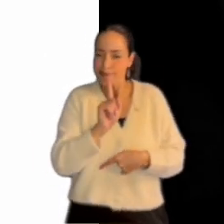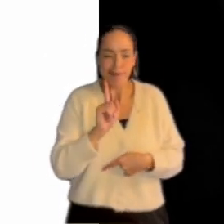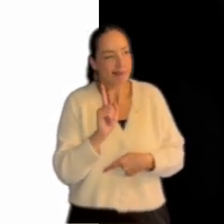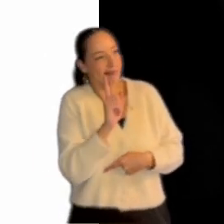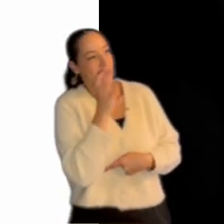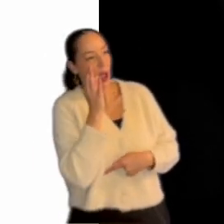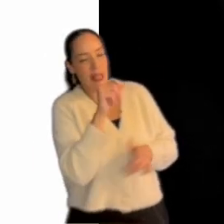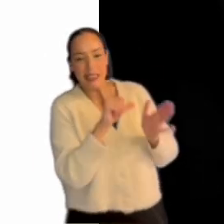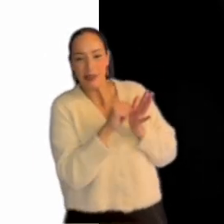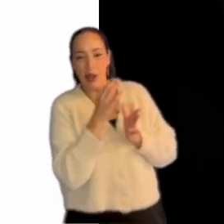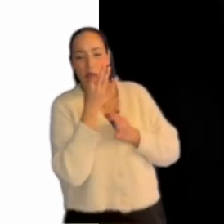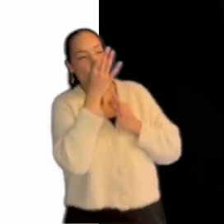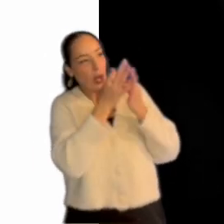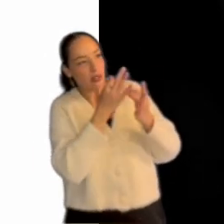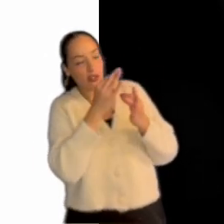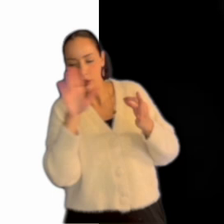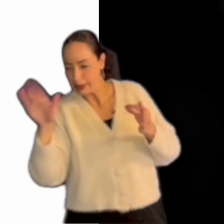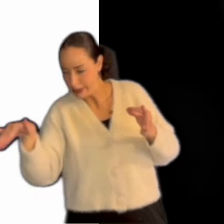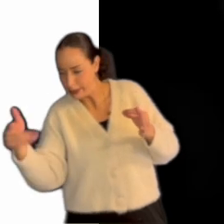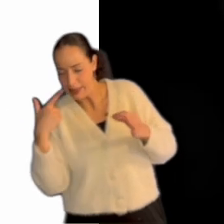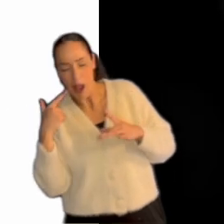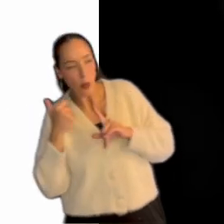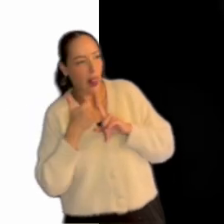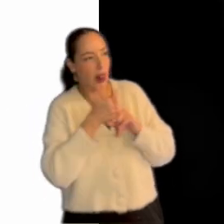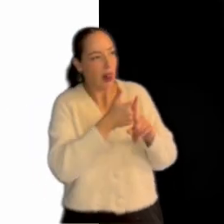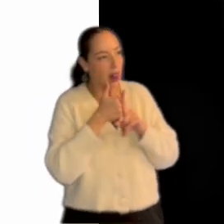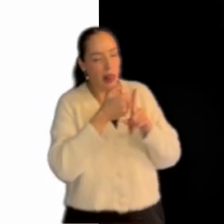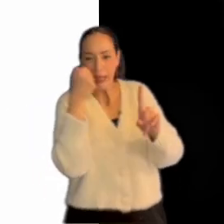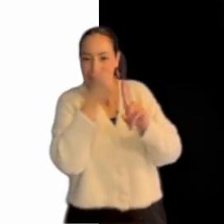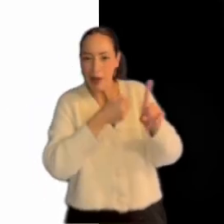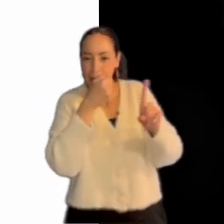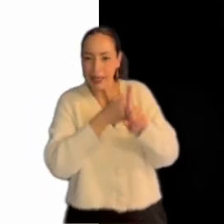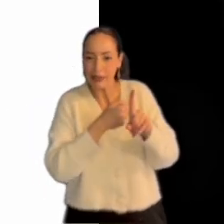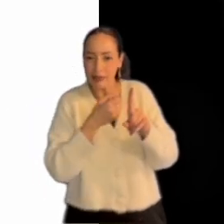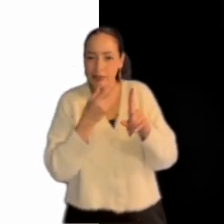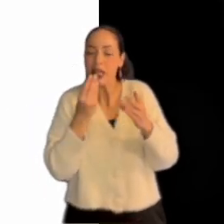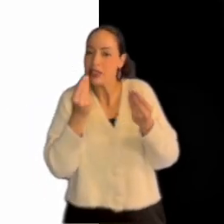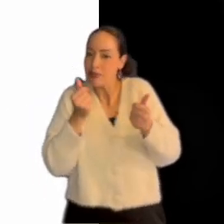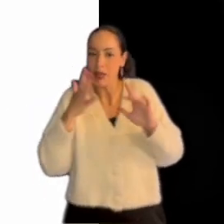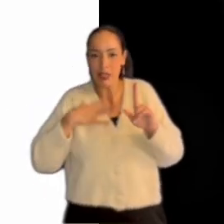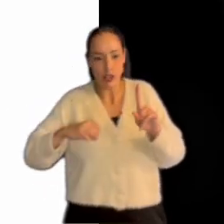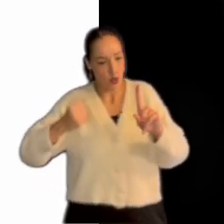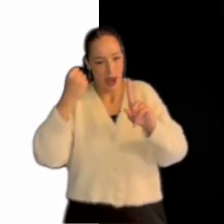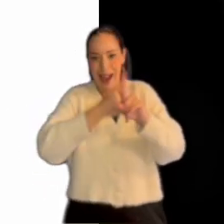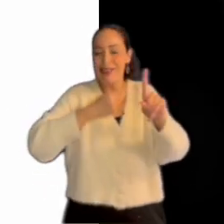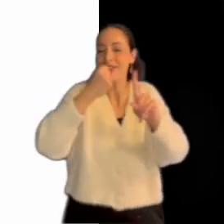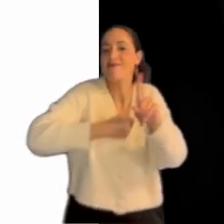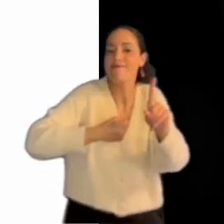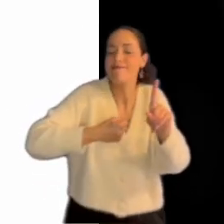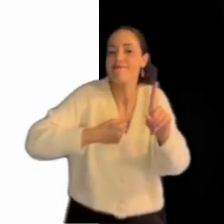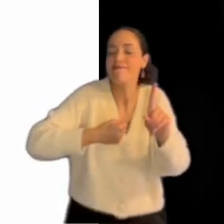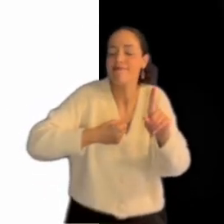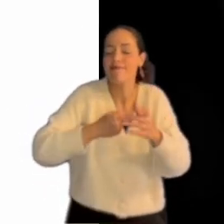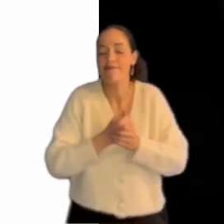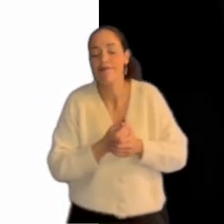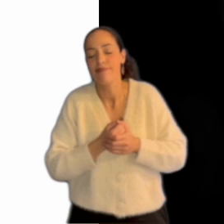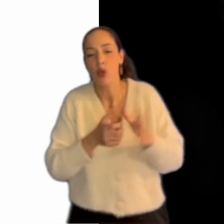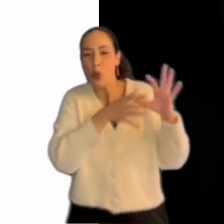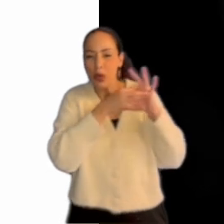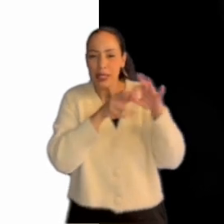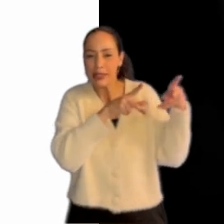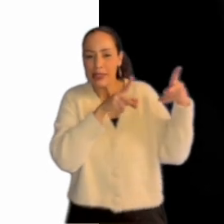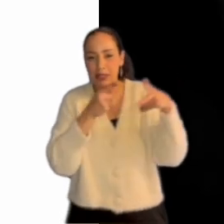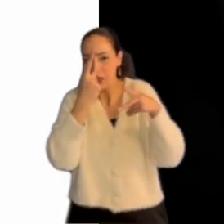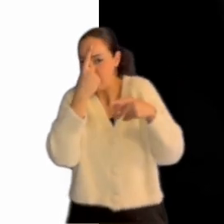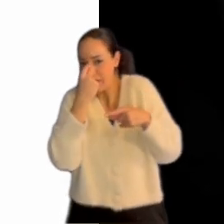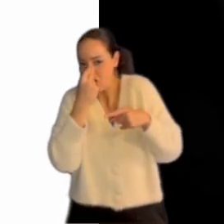engage in advocacy, campaigning, and in some cases, activism. Organisations and systems have the potential to be